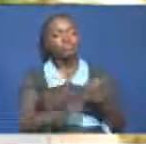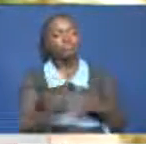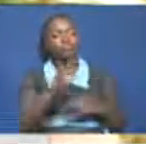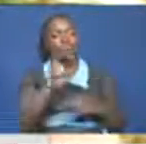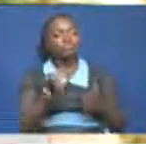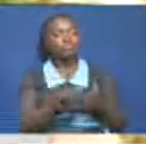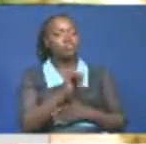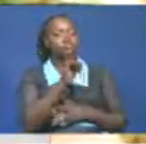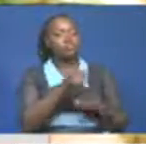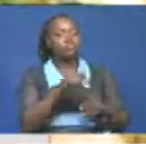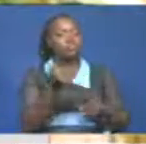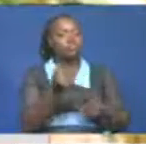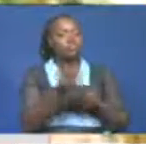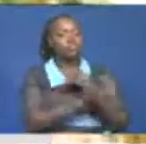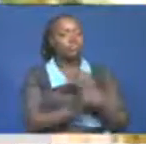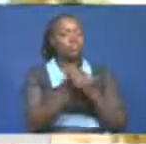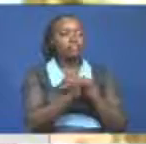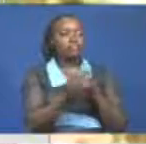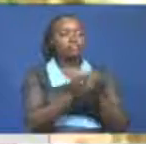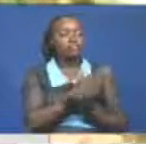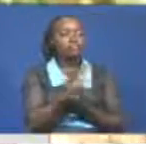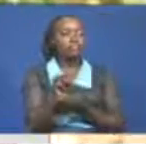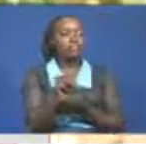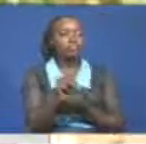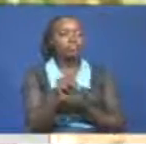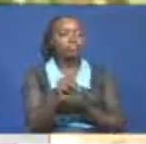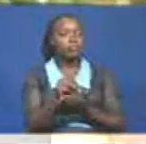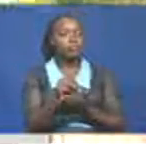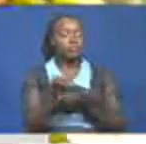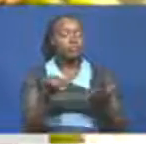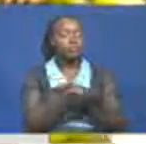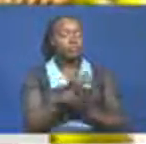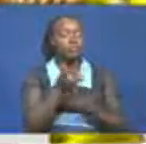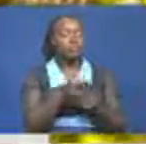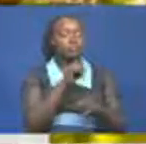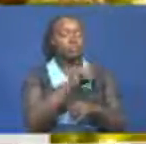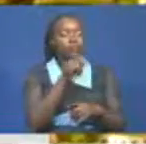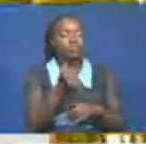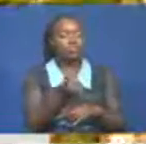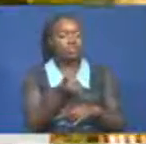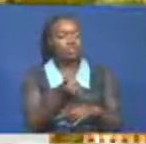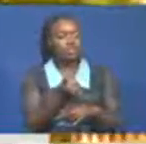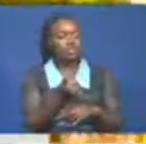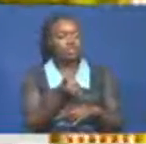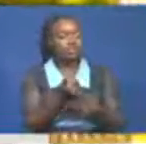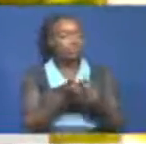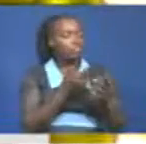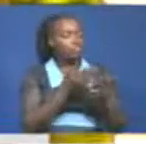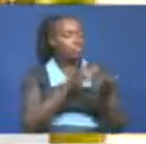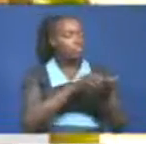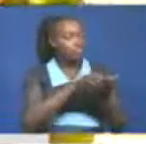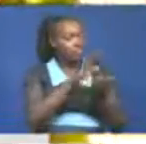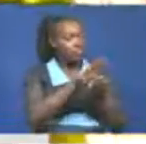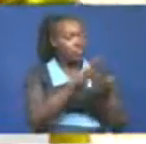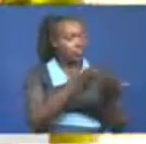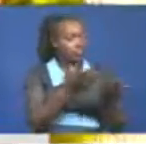from other countries. Yet some of these products we can be able to import and export from each other. Maybe from where you sit, how can this